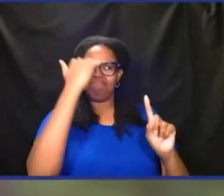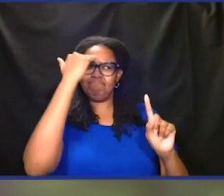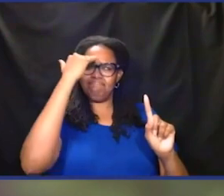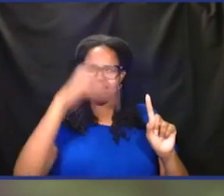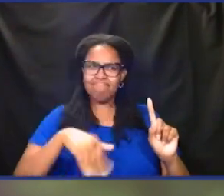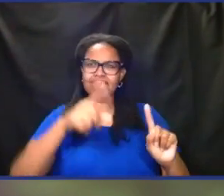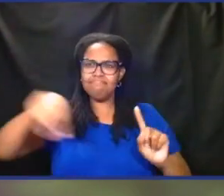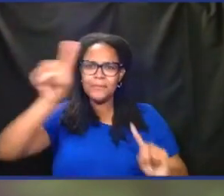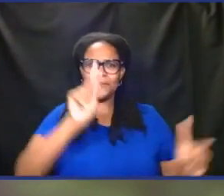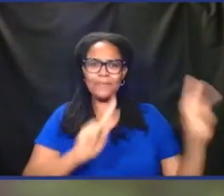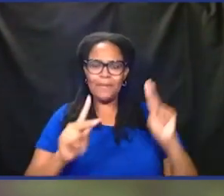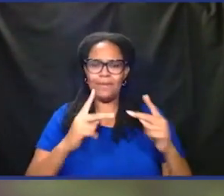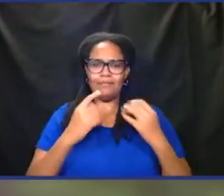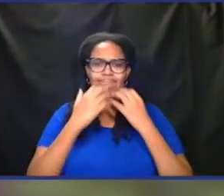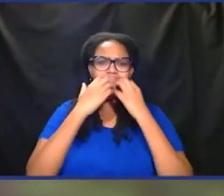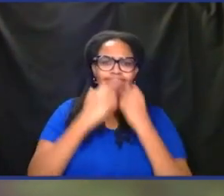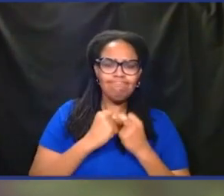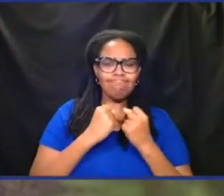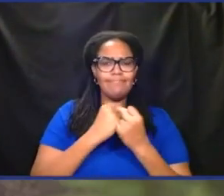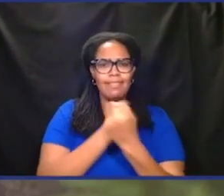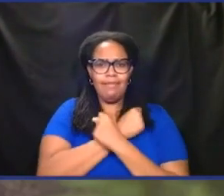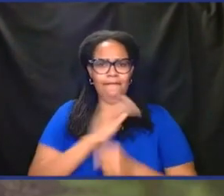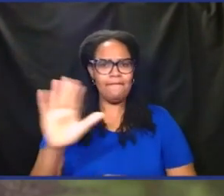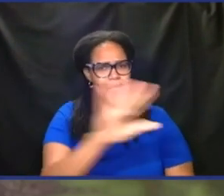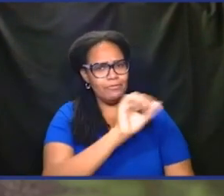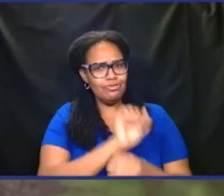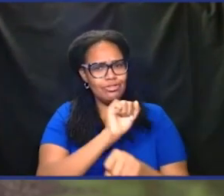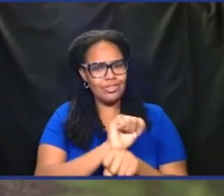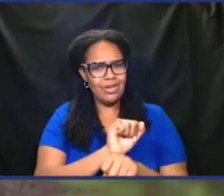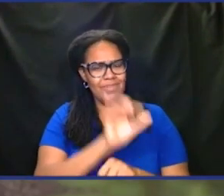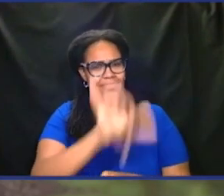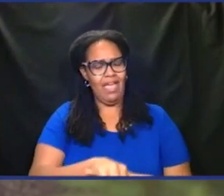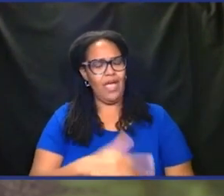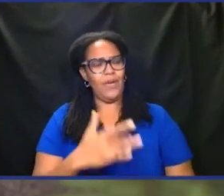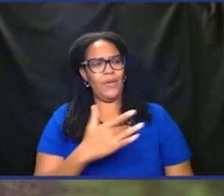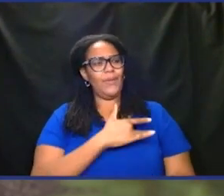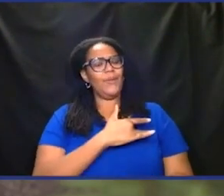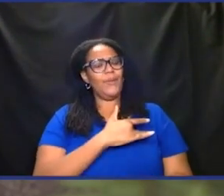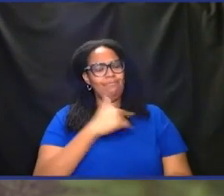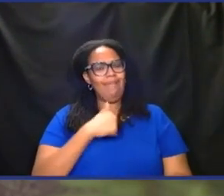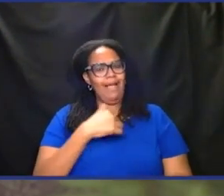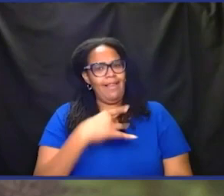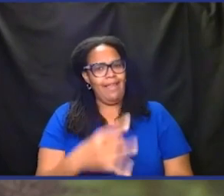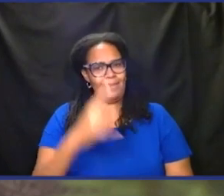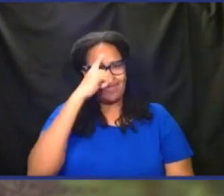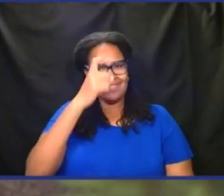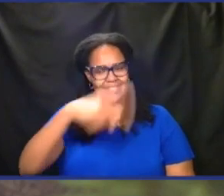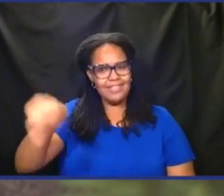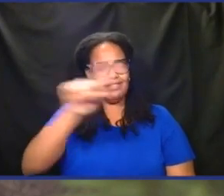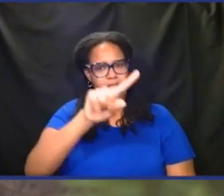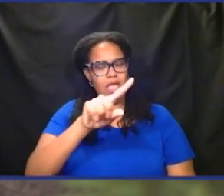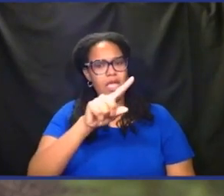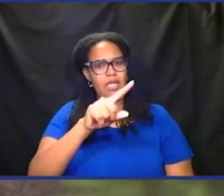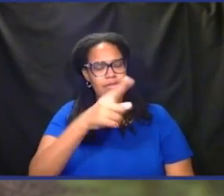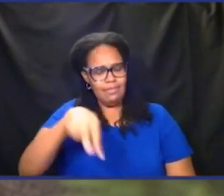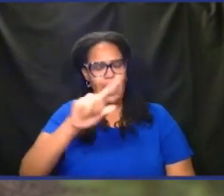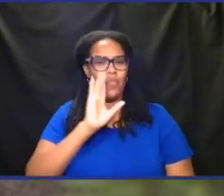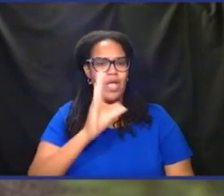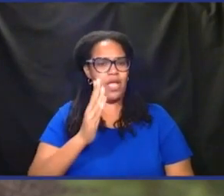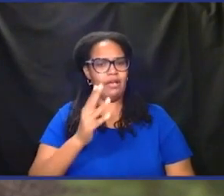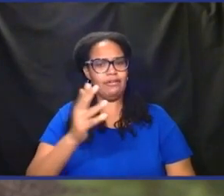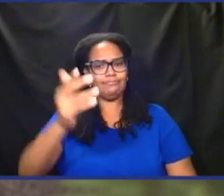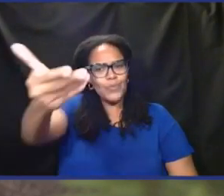care and love what they do. And that's what I like about them, because they take you